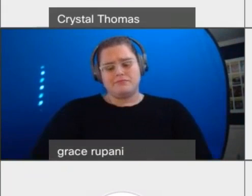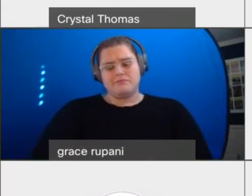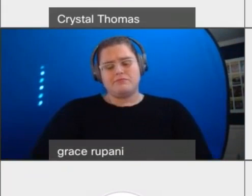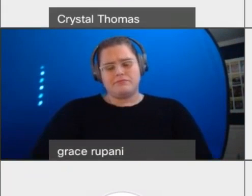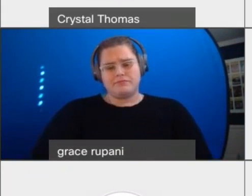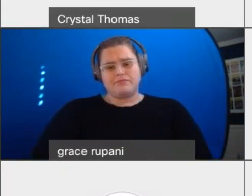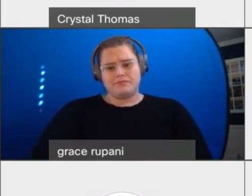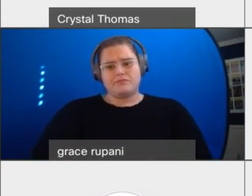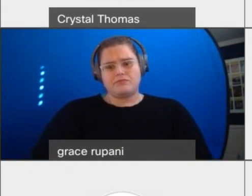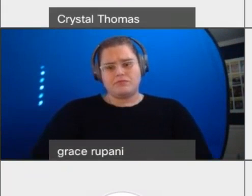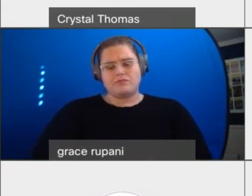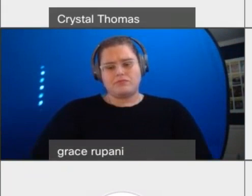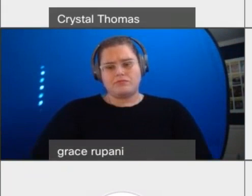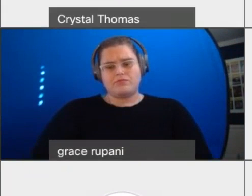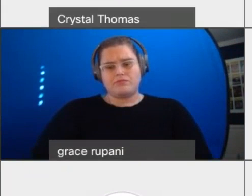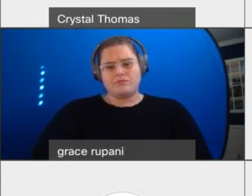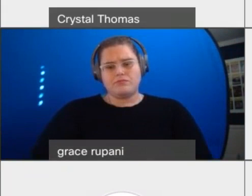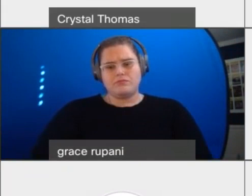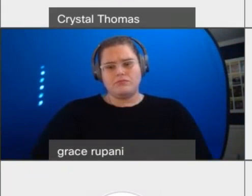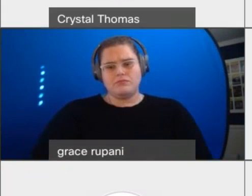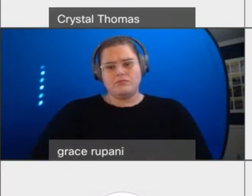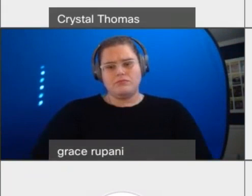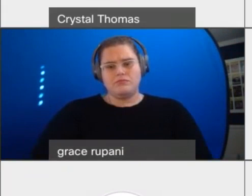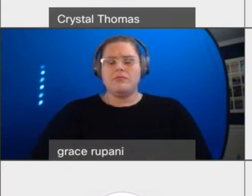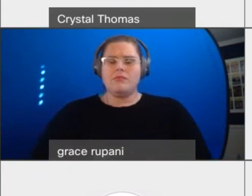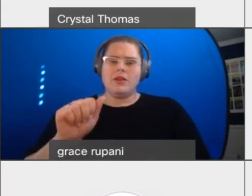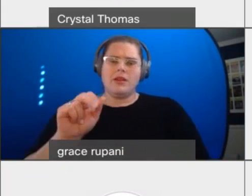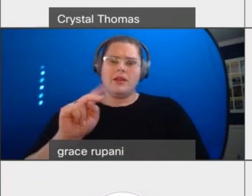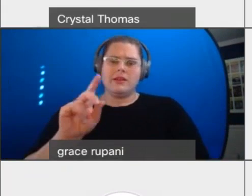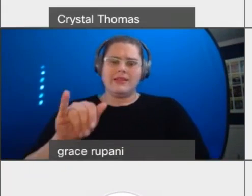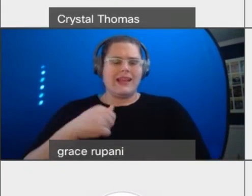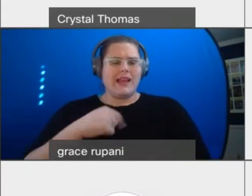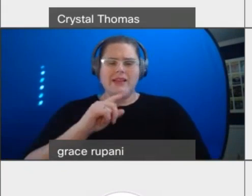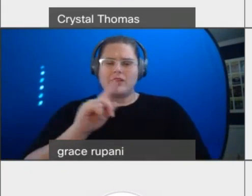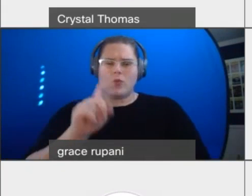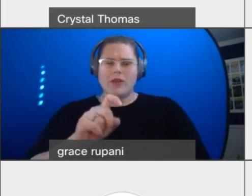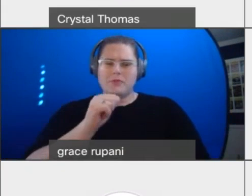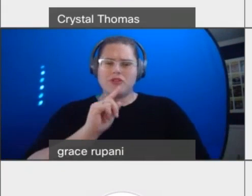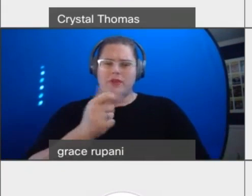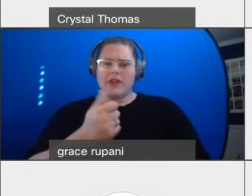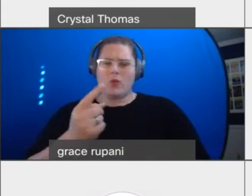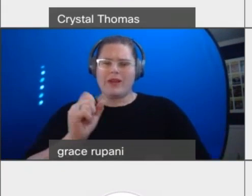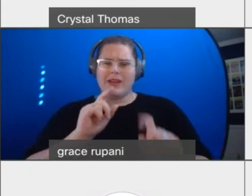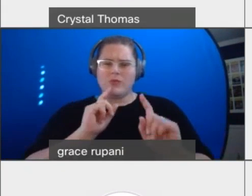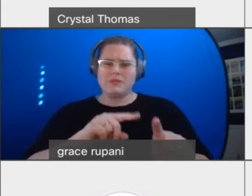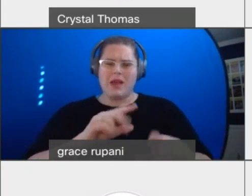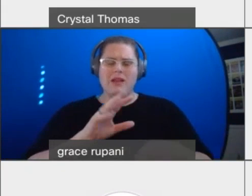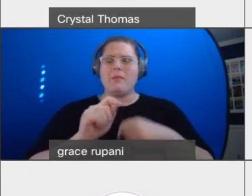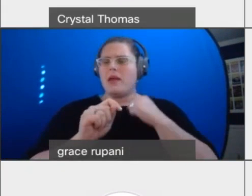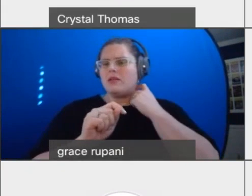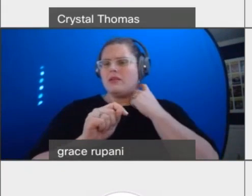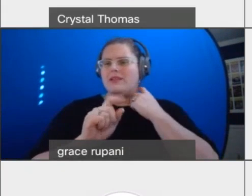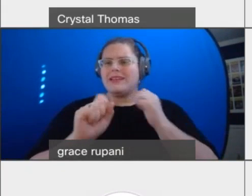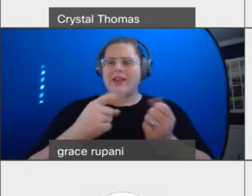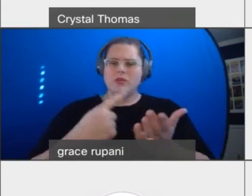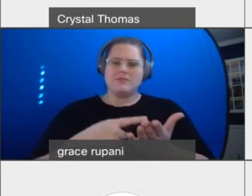There's a question here, and I don't know if anyone's able to respond to this. Can you speak to allergic reactions that people